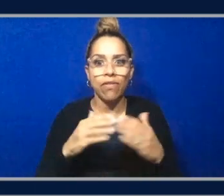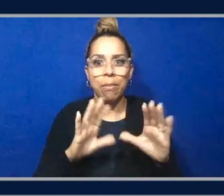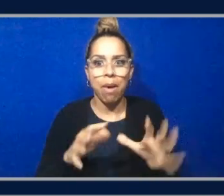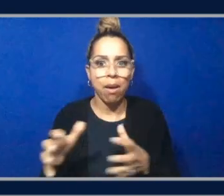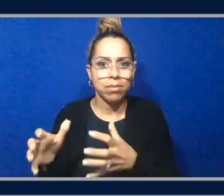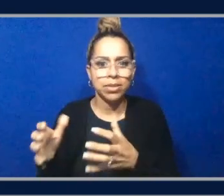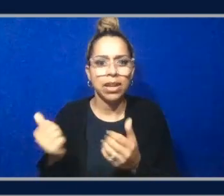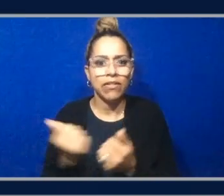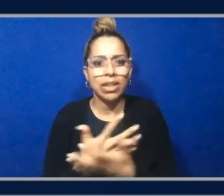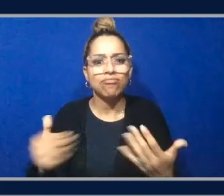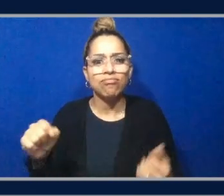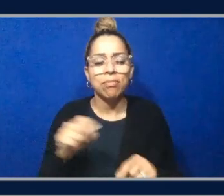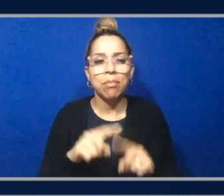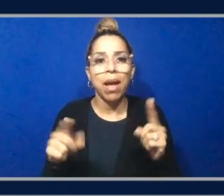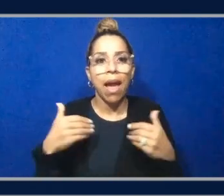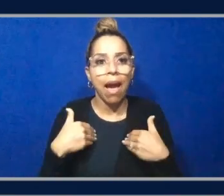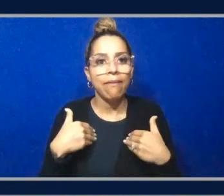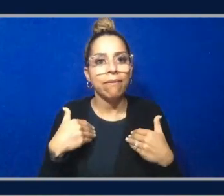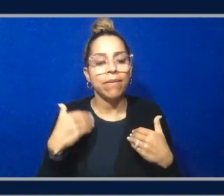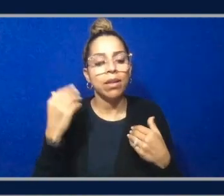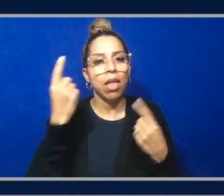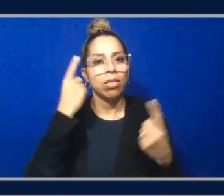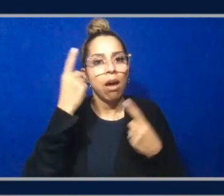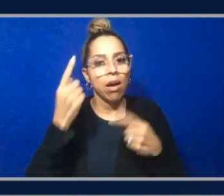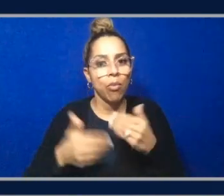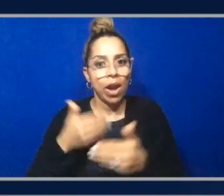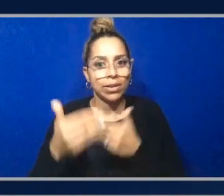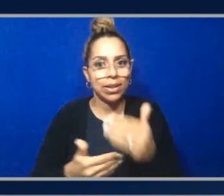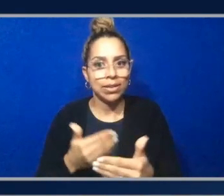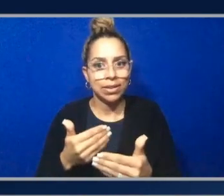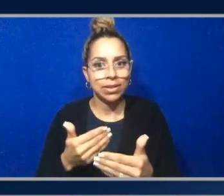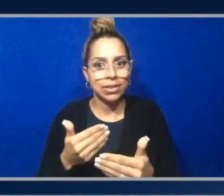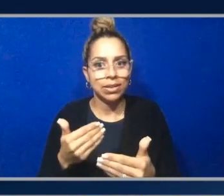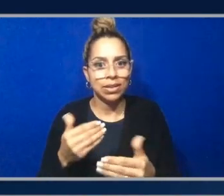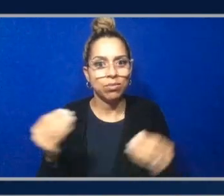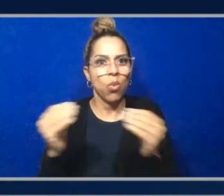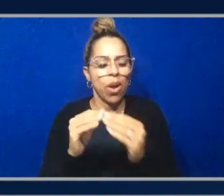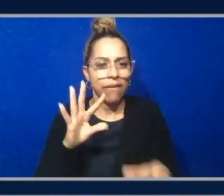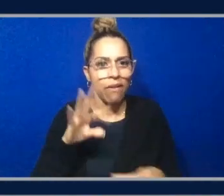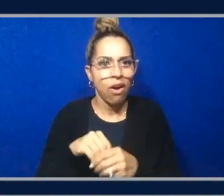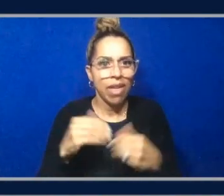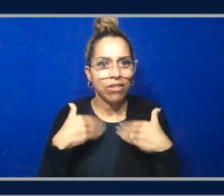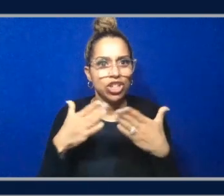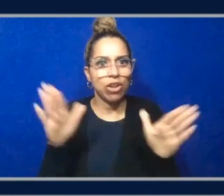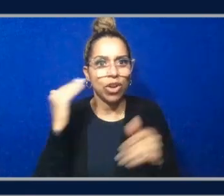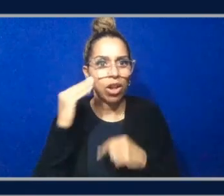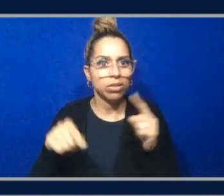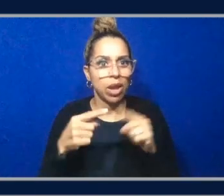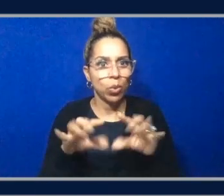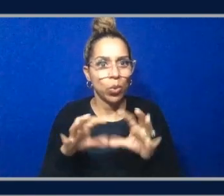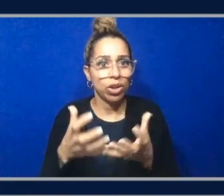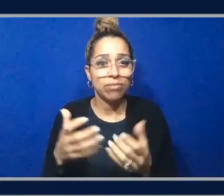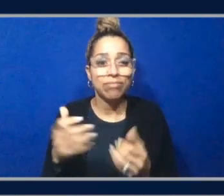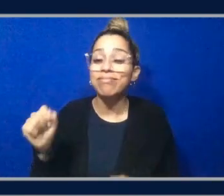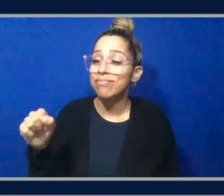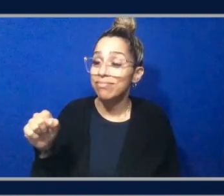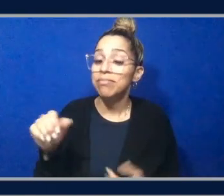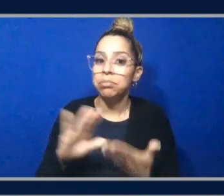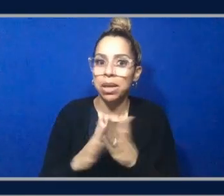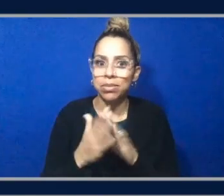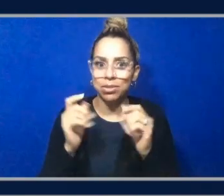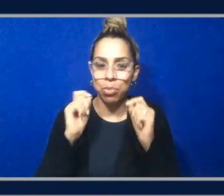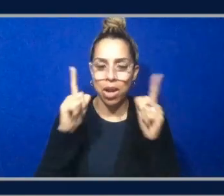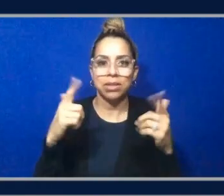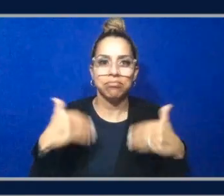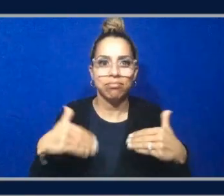general knowledge of the world. Yeah, exactly. And so this is how it gets very surprising because, Yeah. like, it's not like just you have programmed